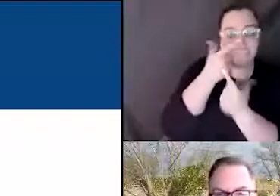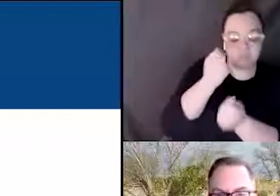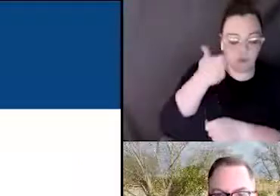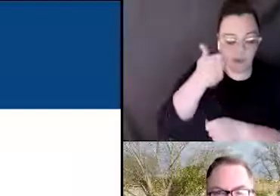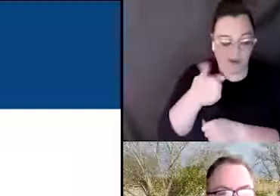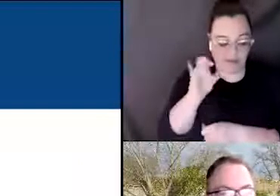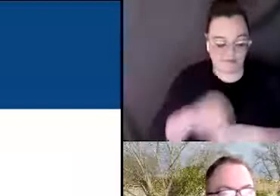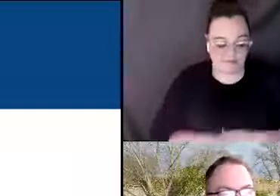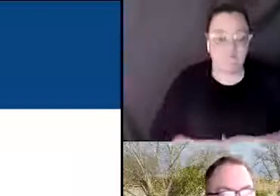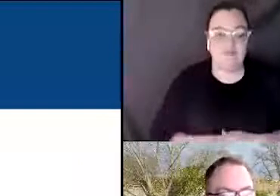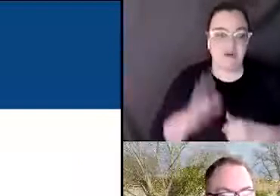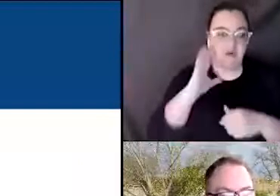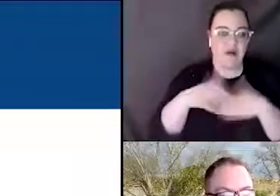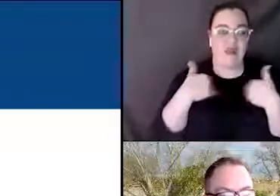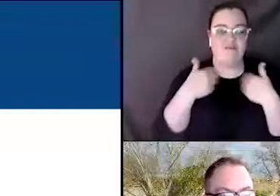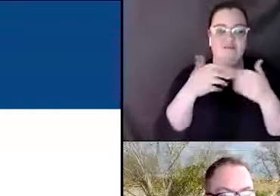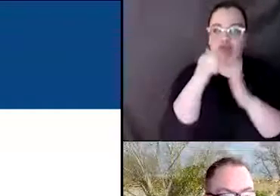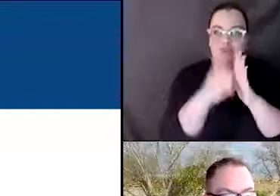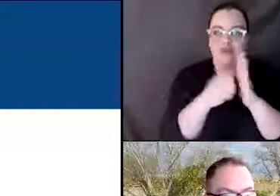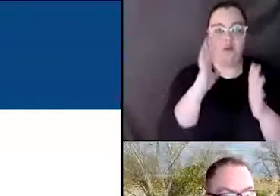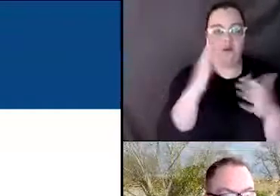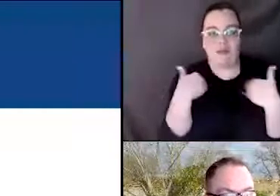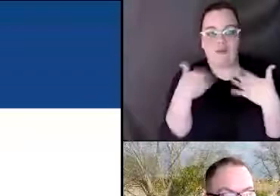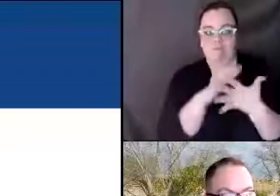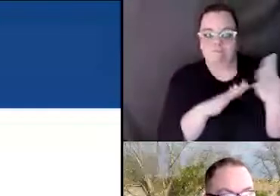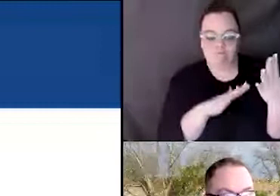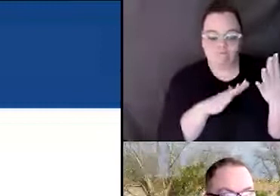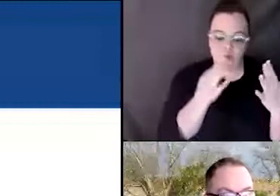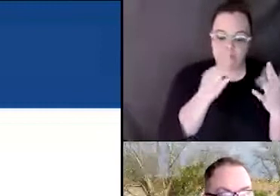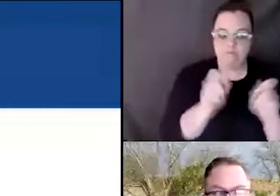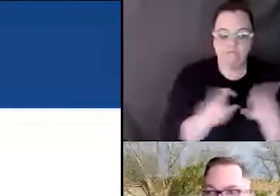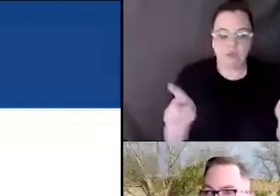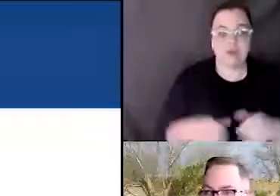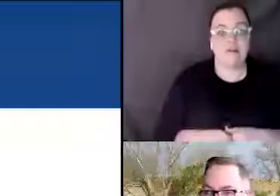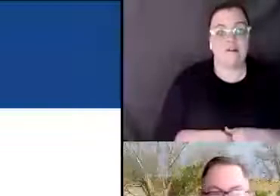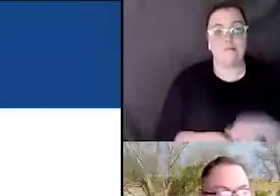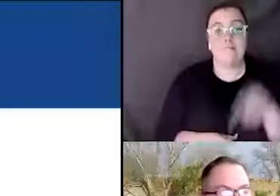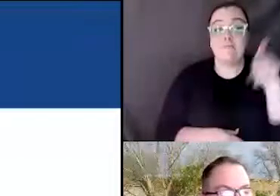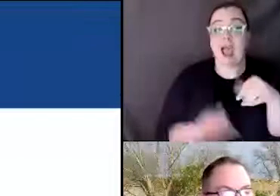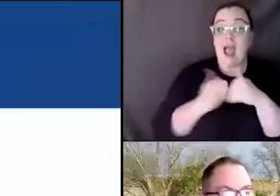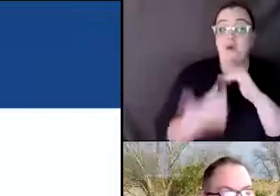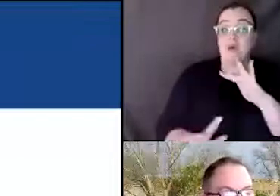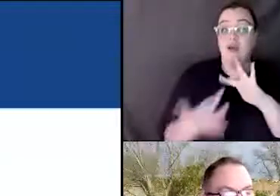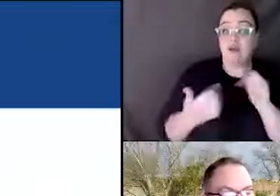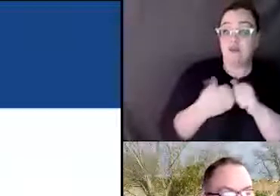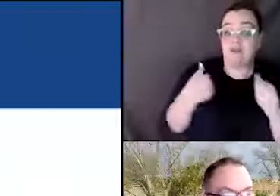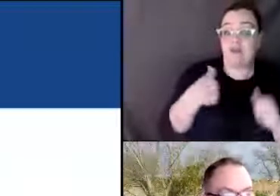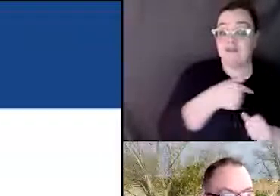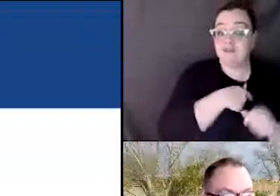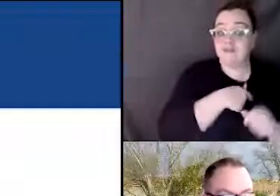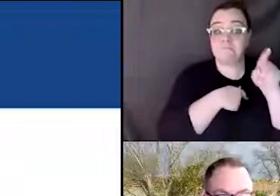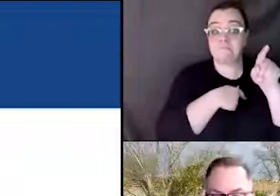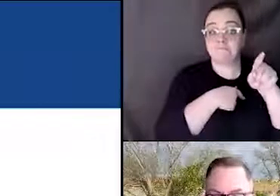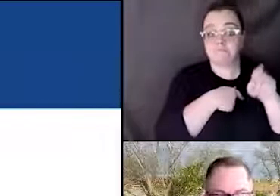be agenda you can soon coming out. And here's how to connect with us. And again,